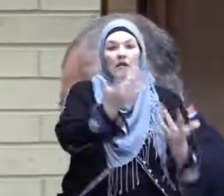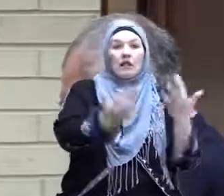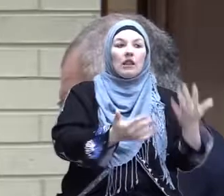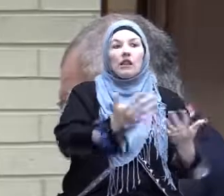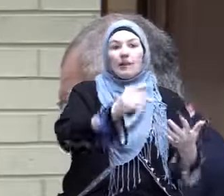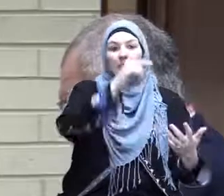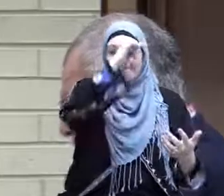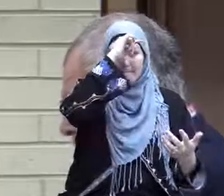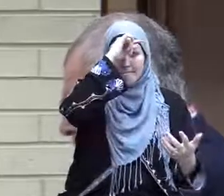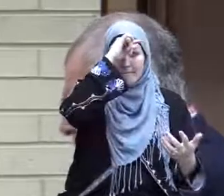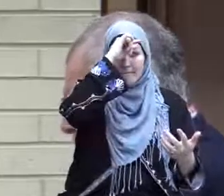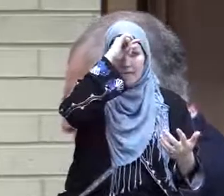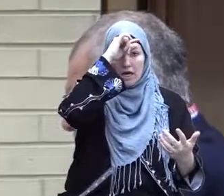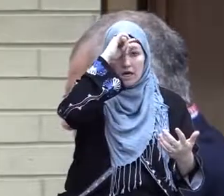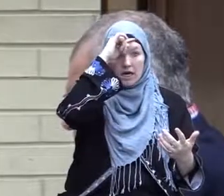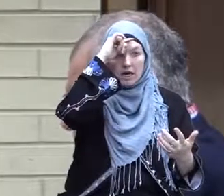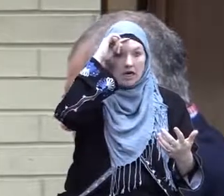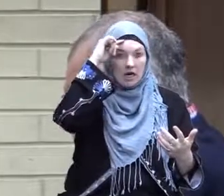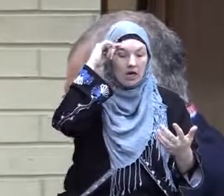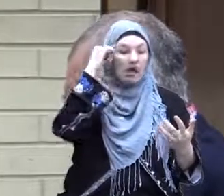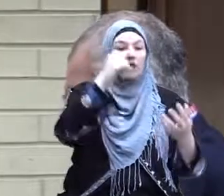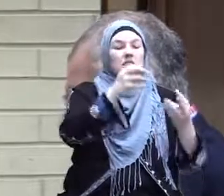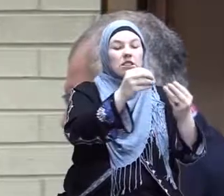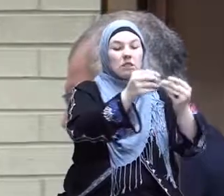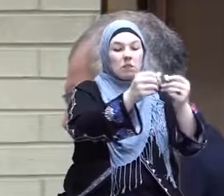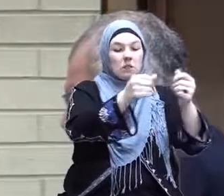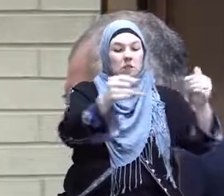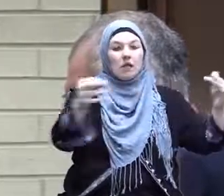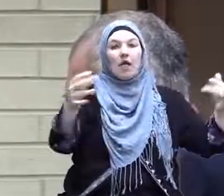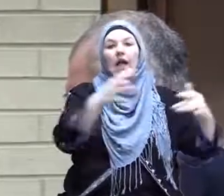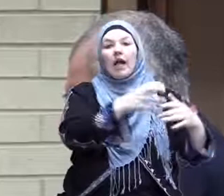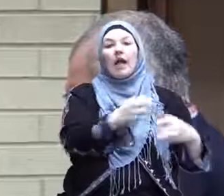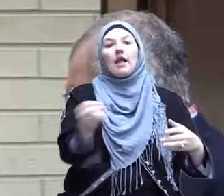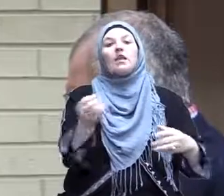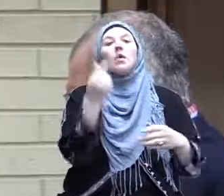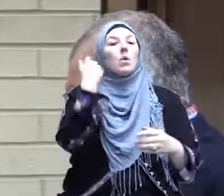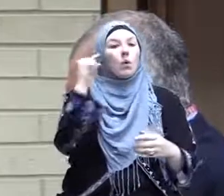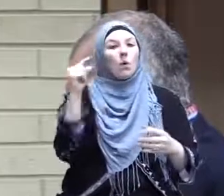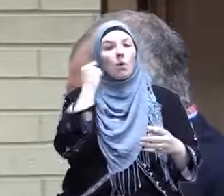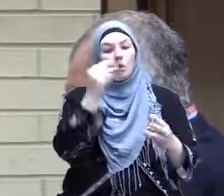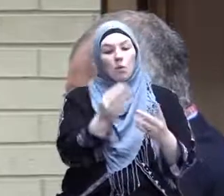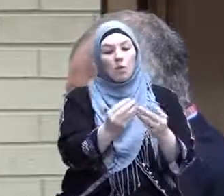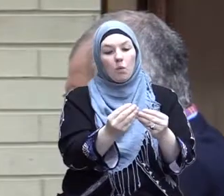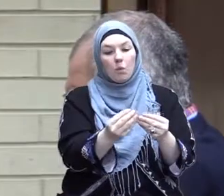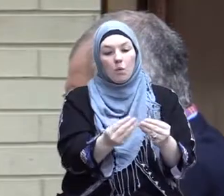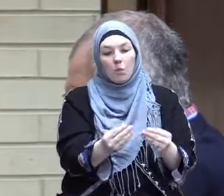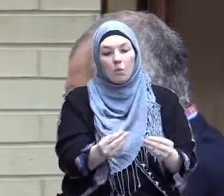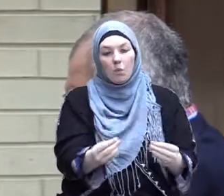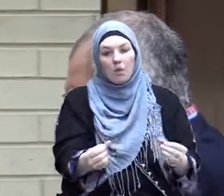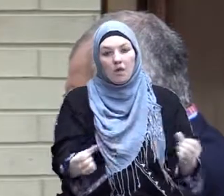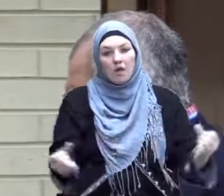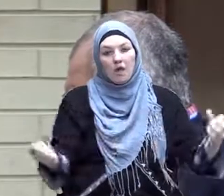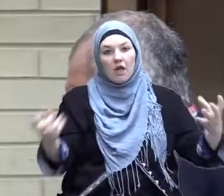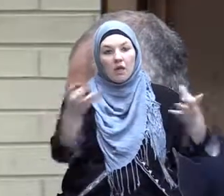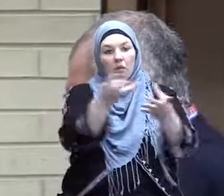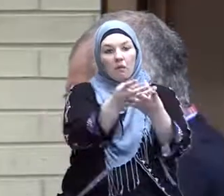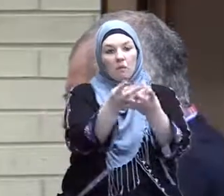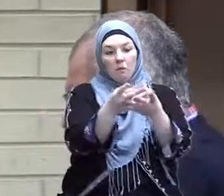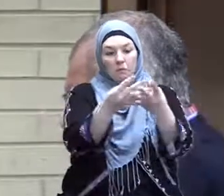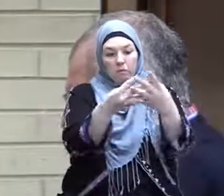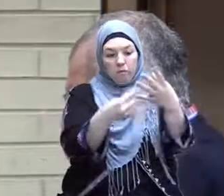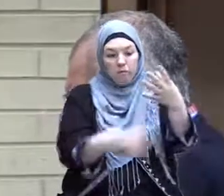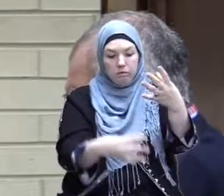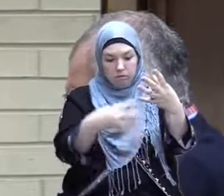melt, the gold would also melt, but they would separate. They would separate. This